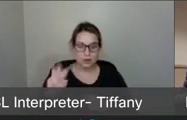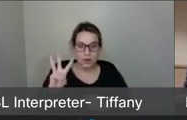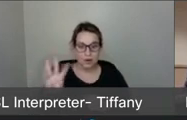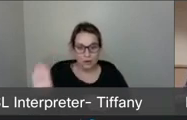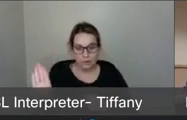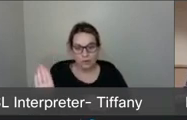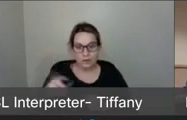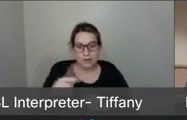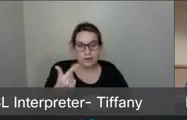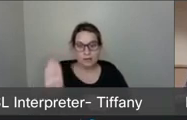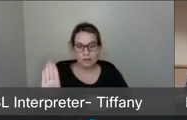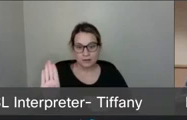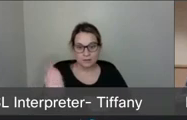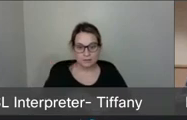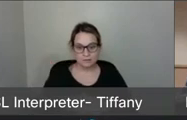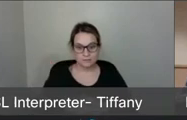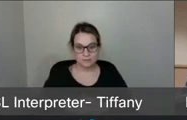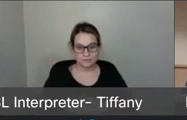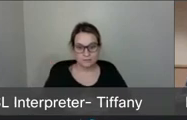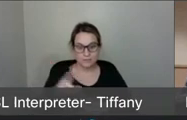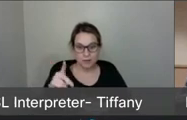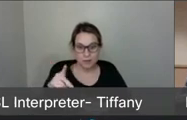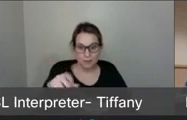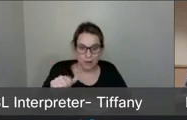Bend, and Paloma, and